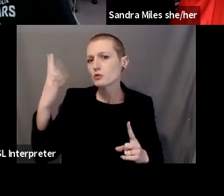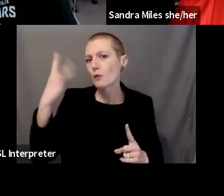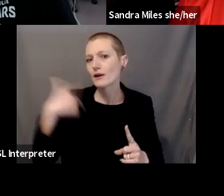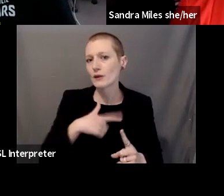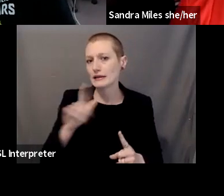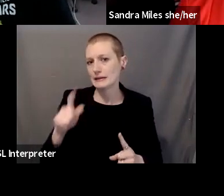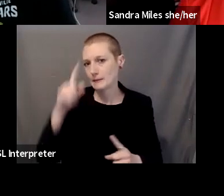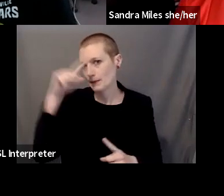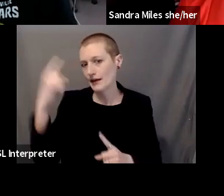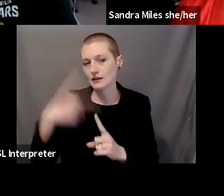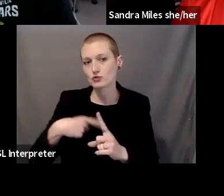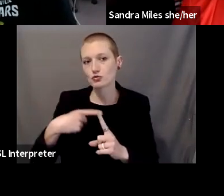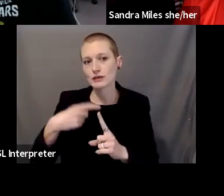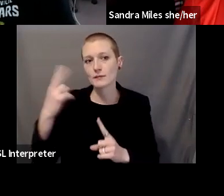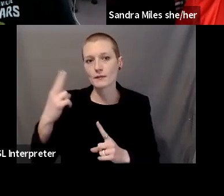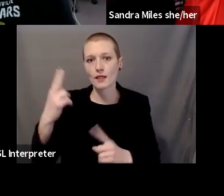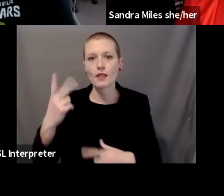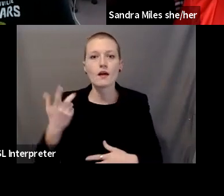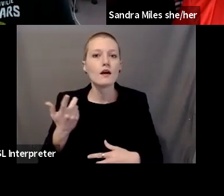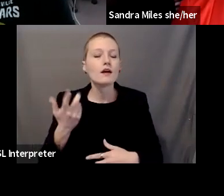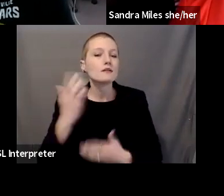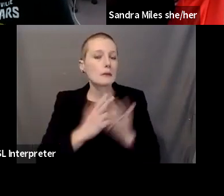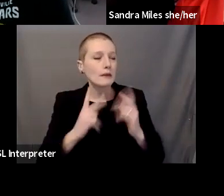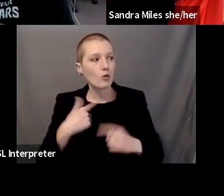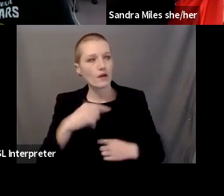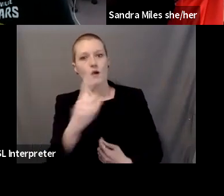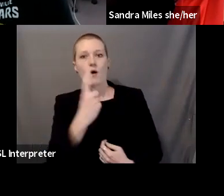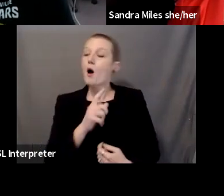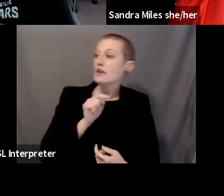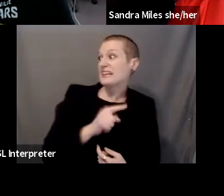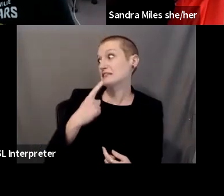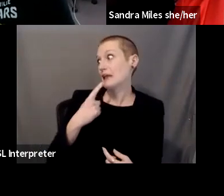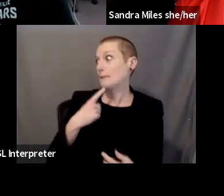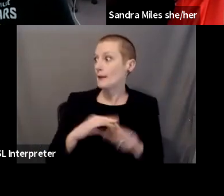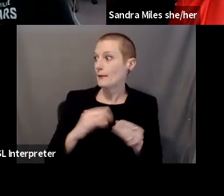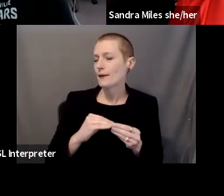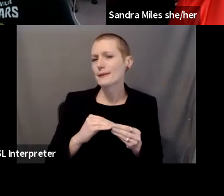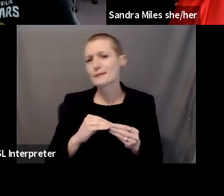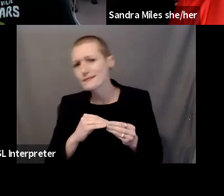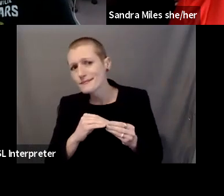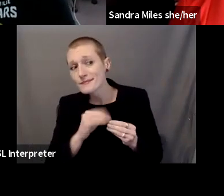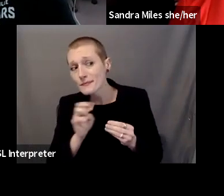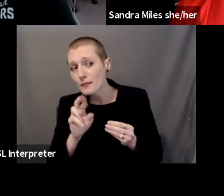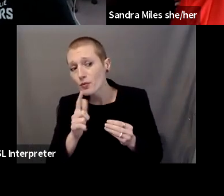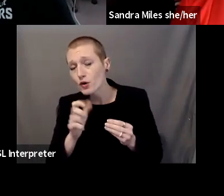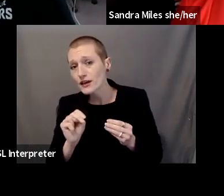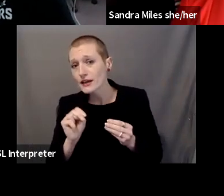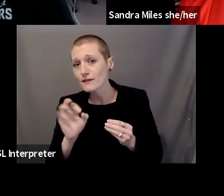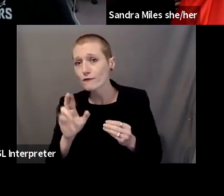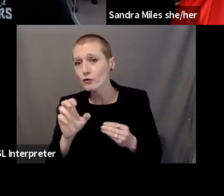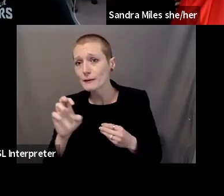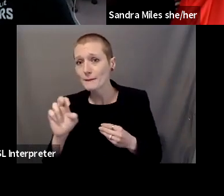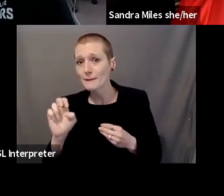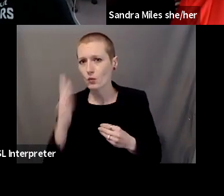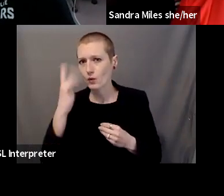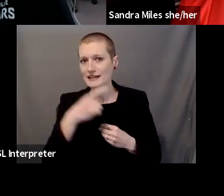on Black History Month, right? He's an actor, and yes, he's a respected actor, but who made him the authority on whether Black History Month should